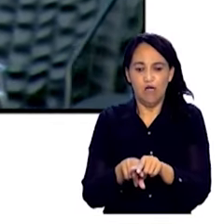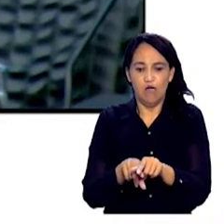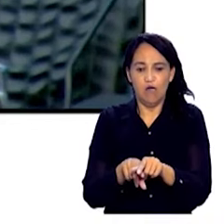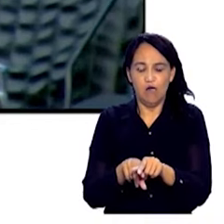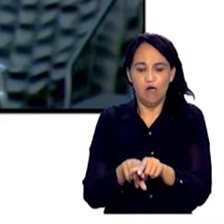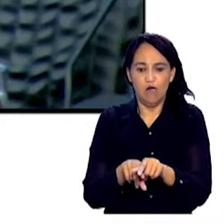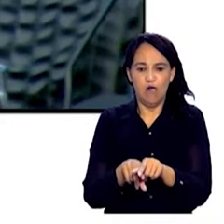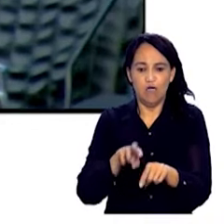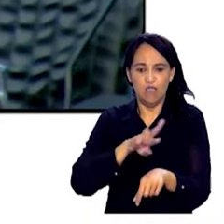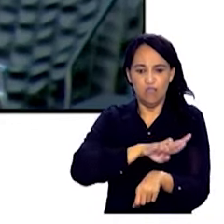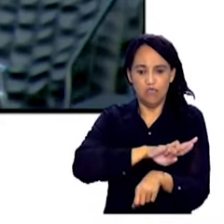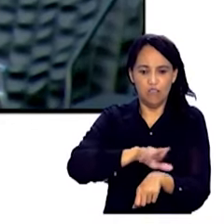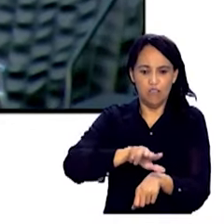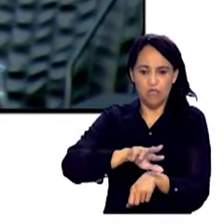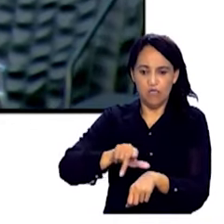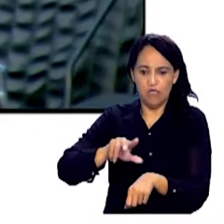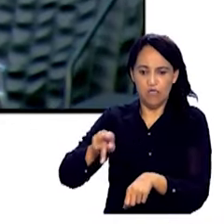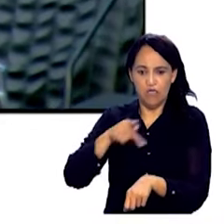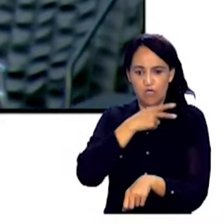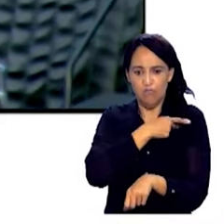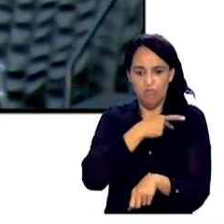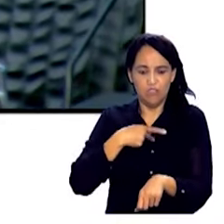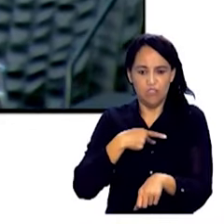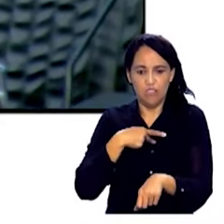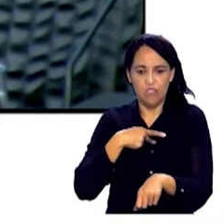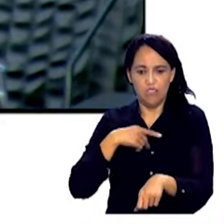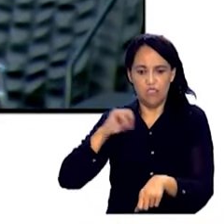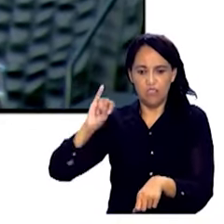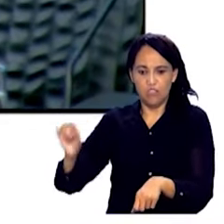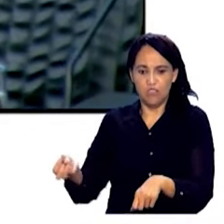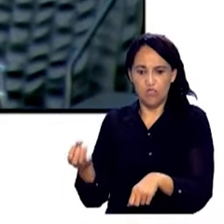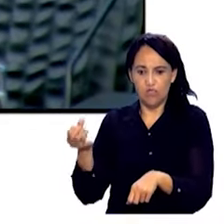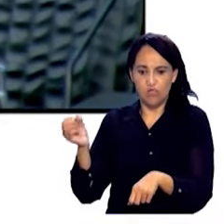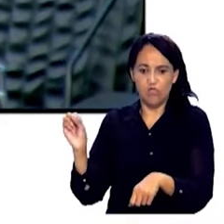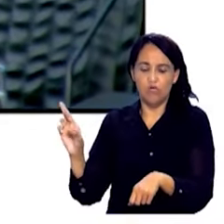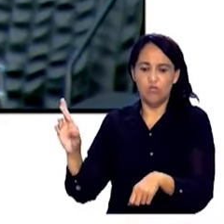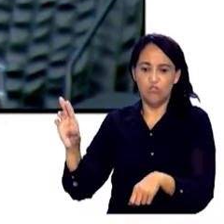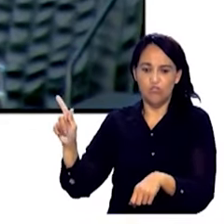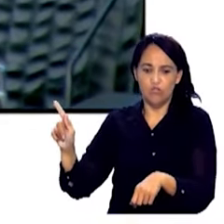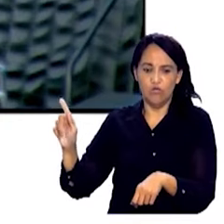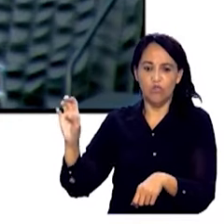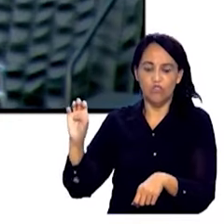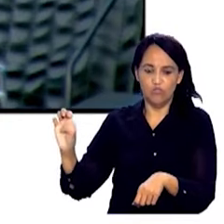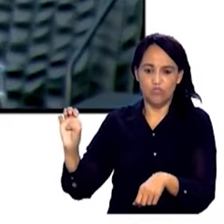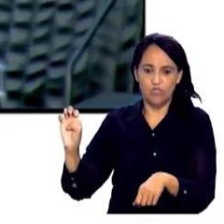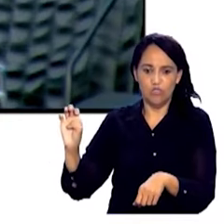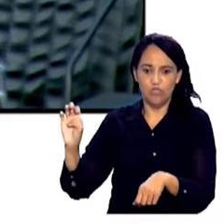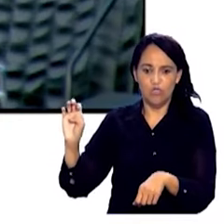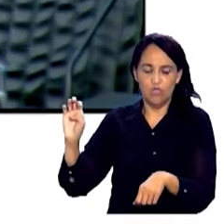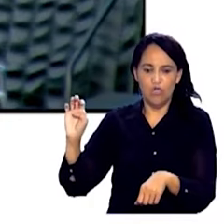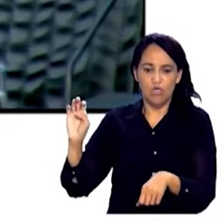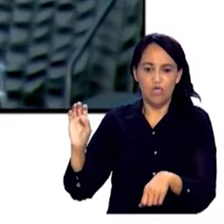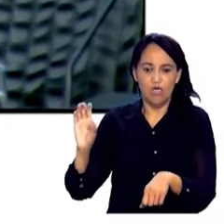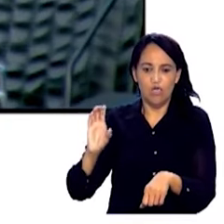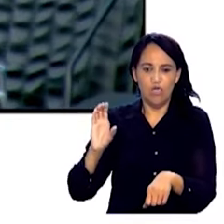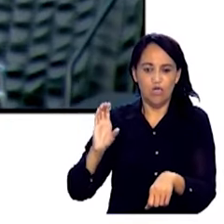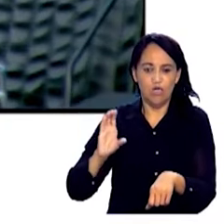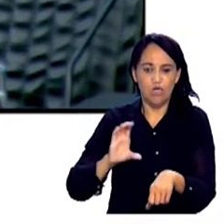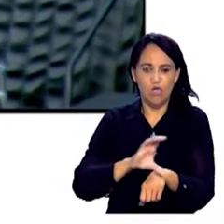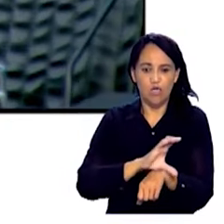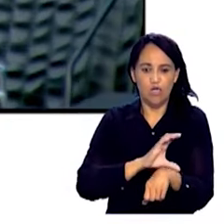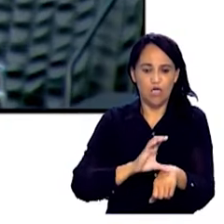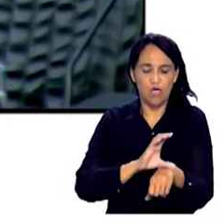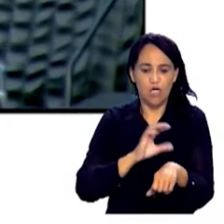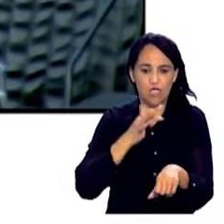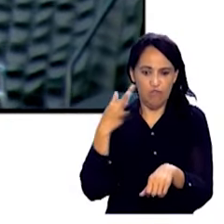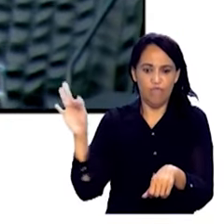proclamation of Us neutrality in the war between England and France Might violate the us's treaty obligations